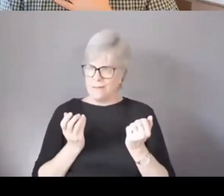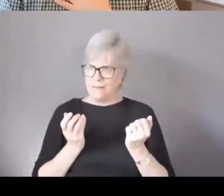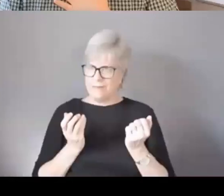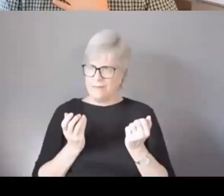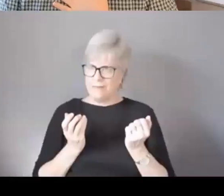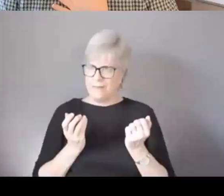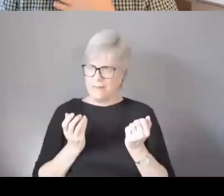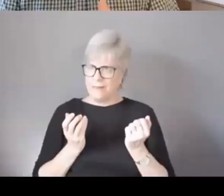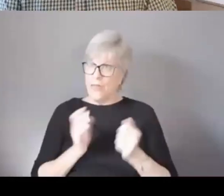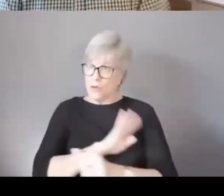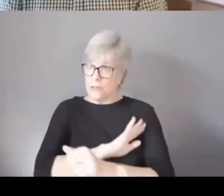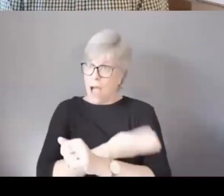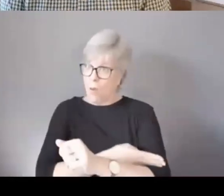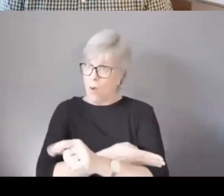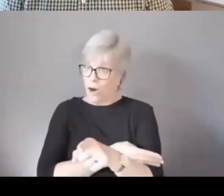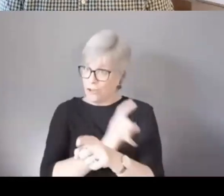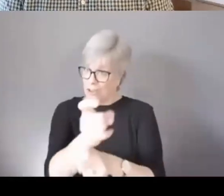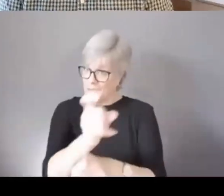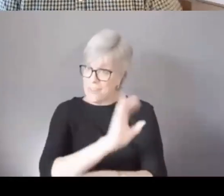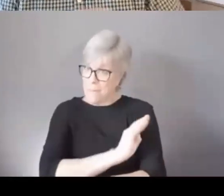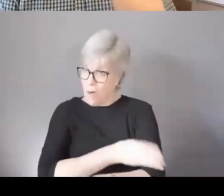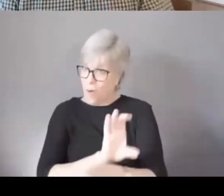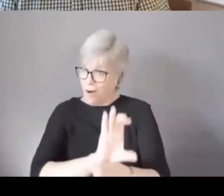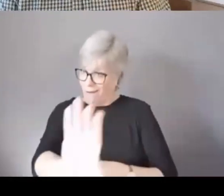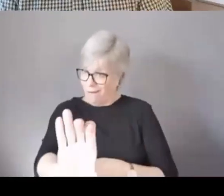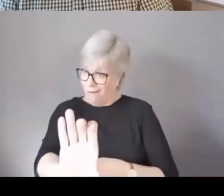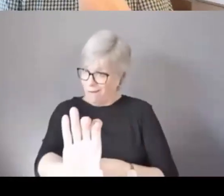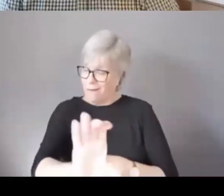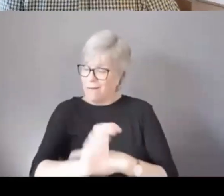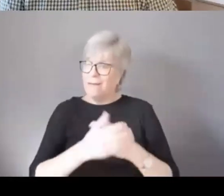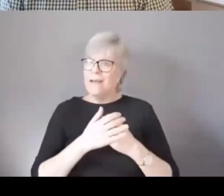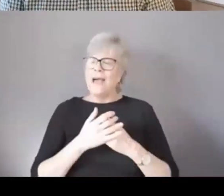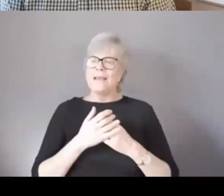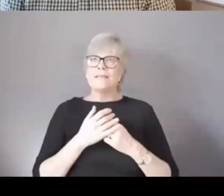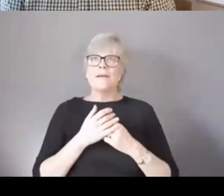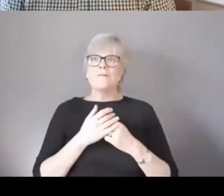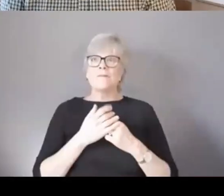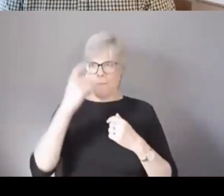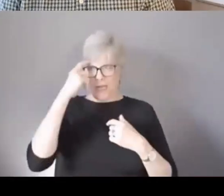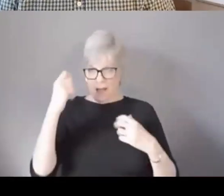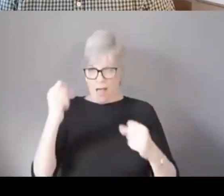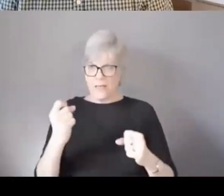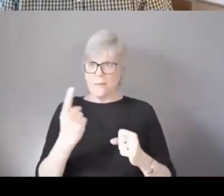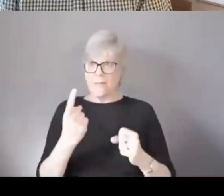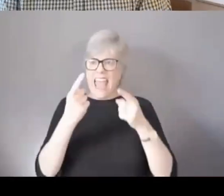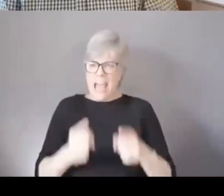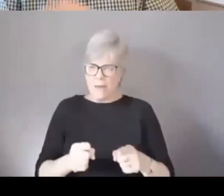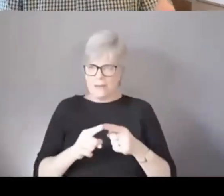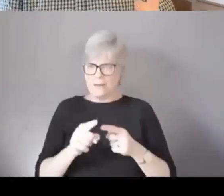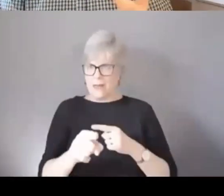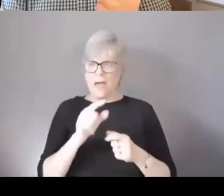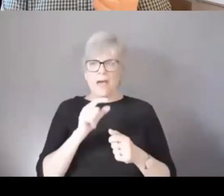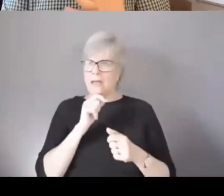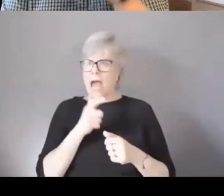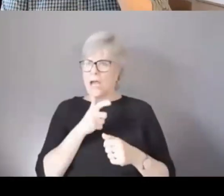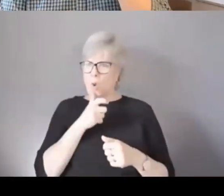almost power in their life when we can conceptualize mental health as something that happens for someone rather than who they are. One